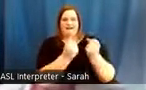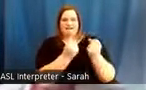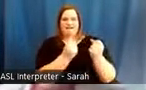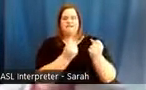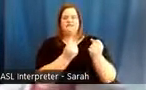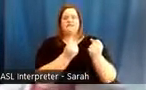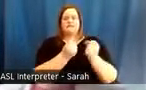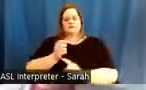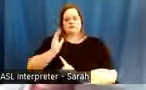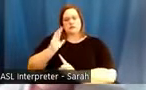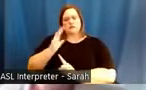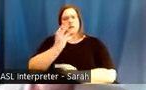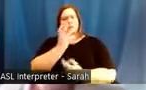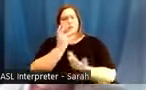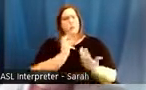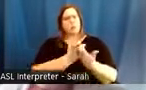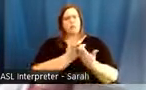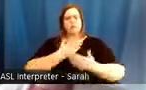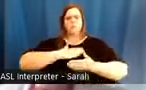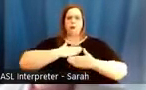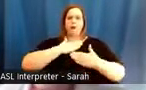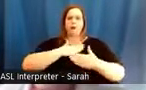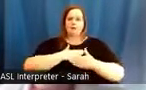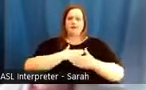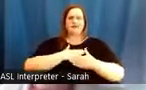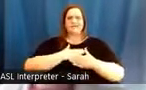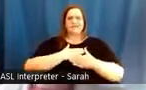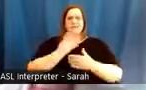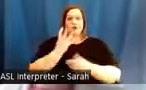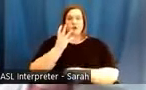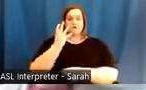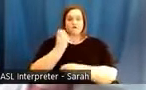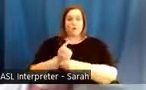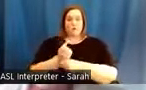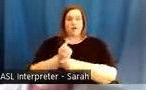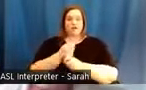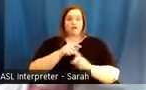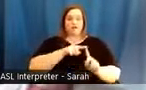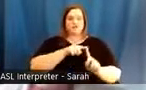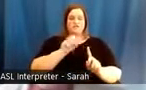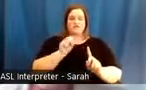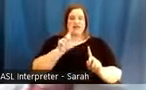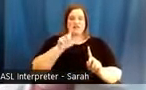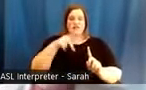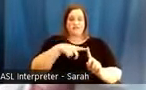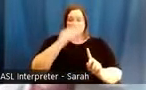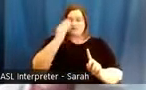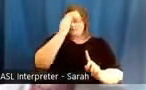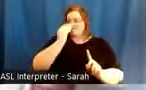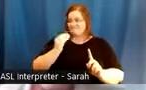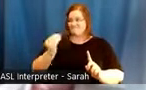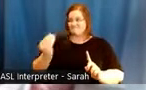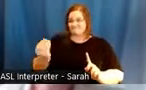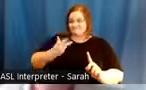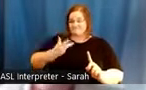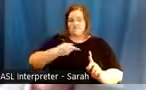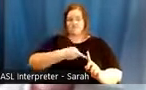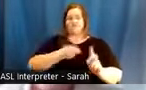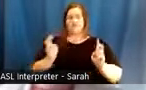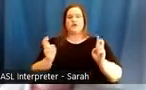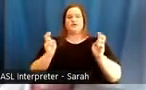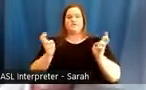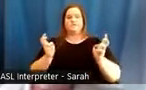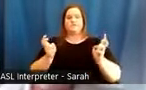seemed well-adjusted and happy, after 4 years, his SLP informed me that she, quote,